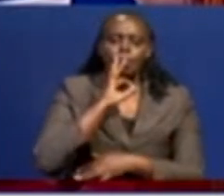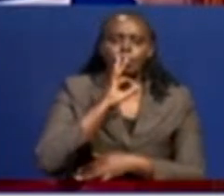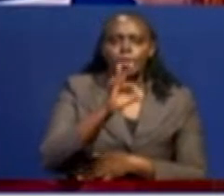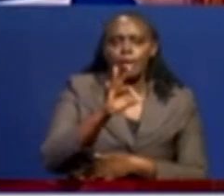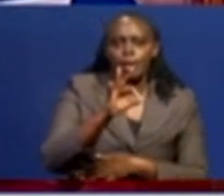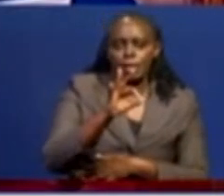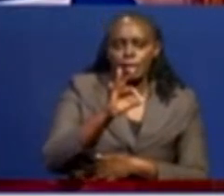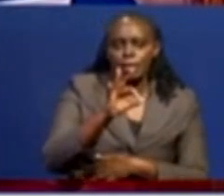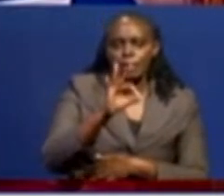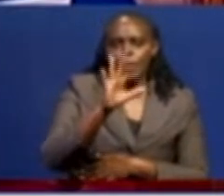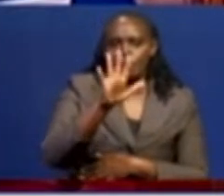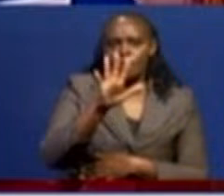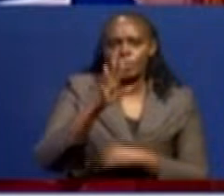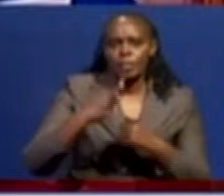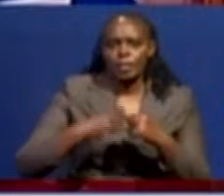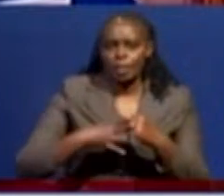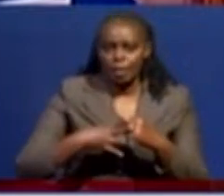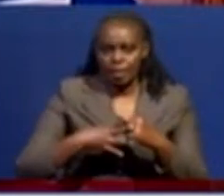that of